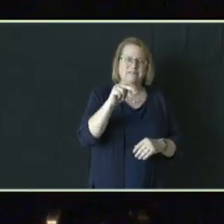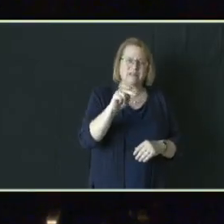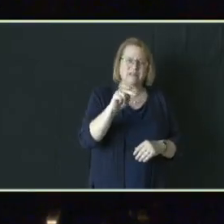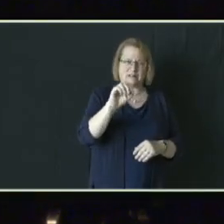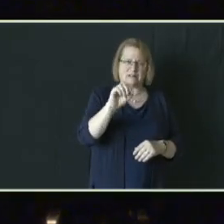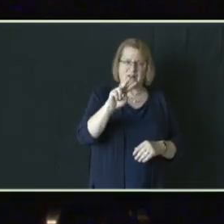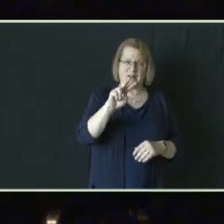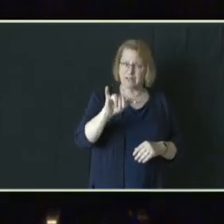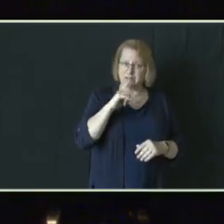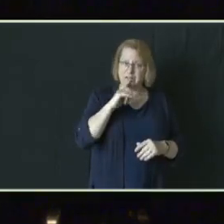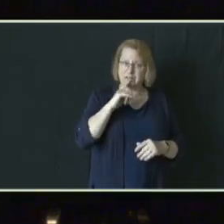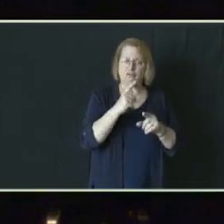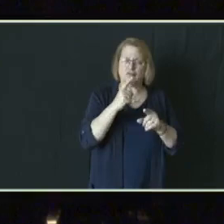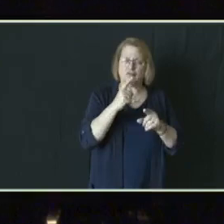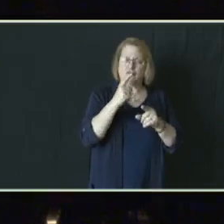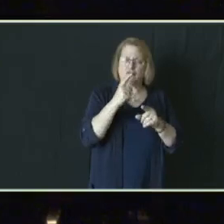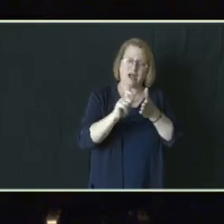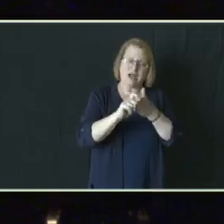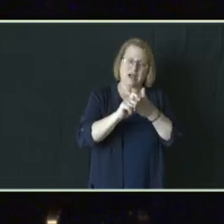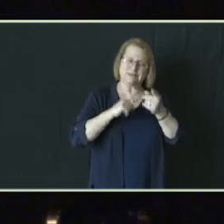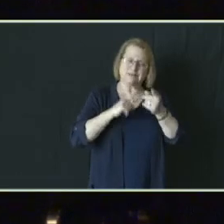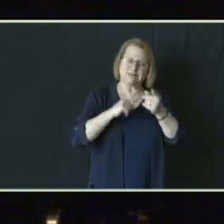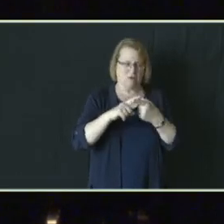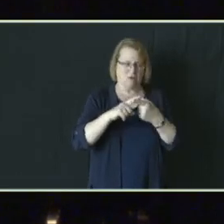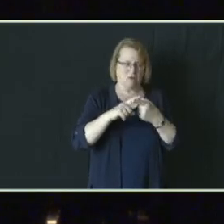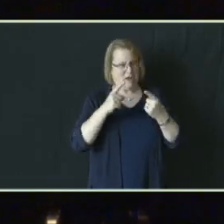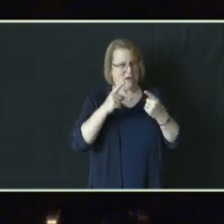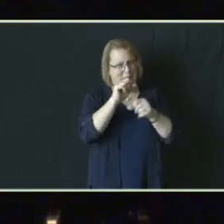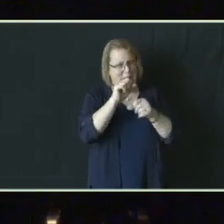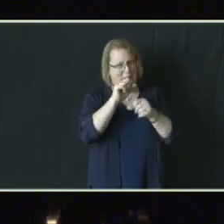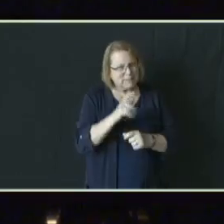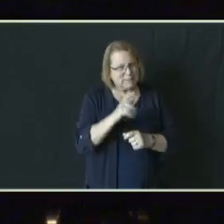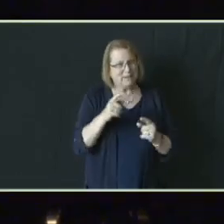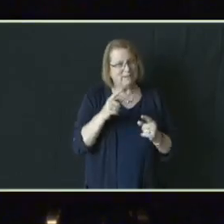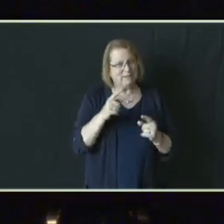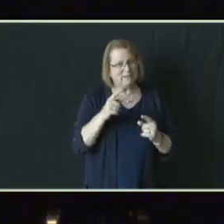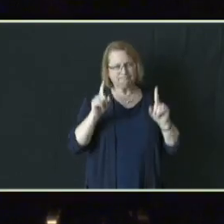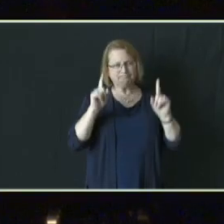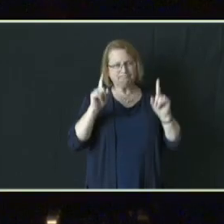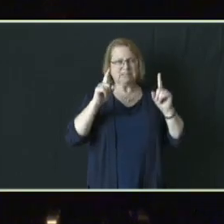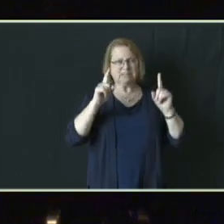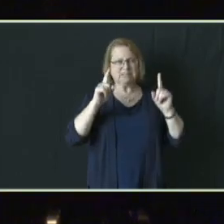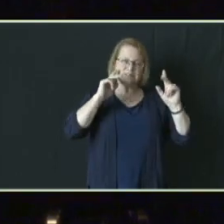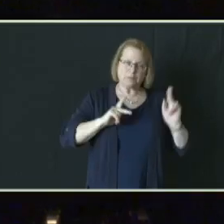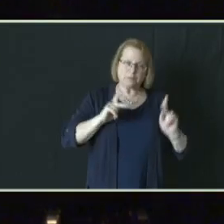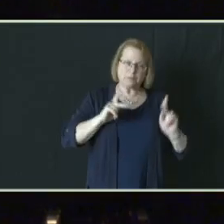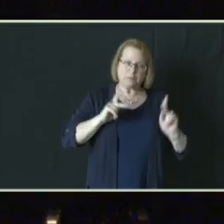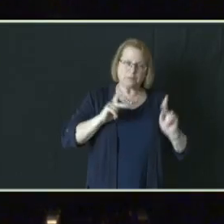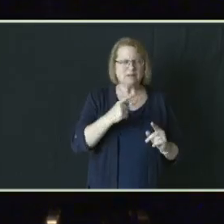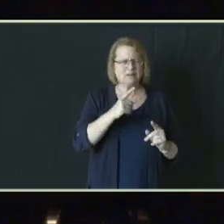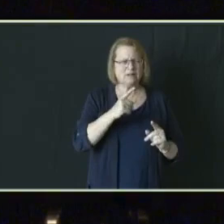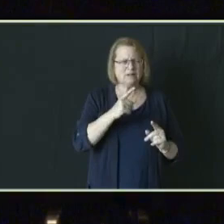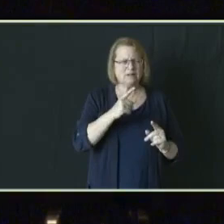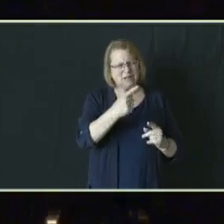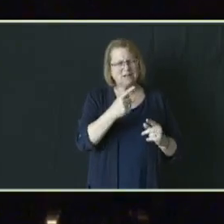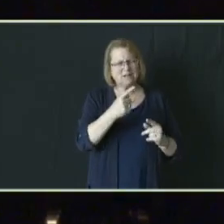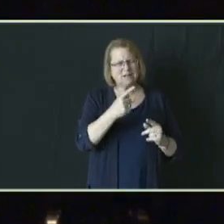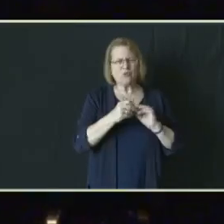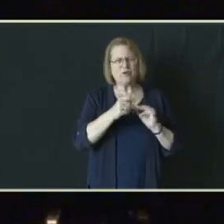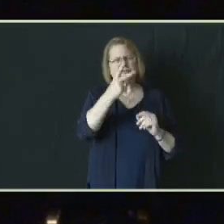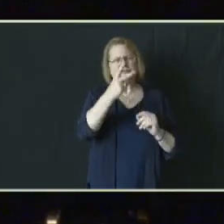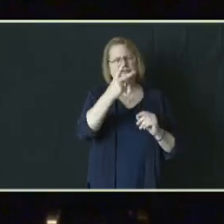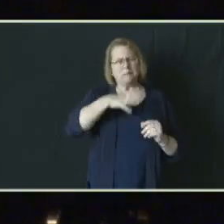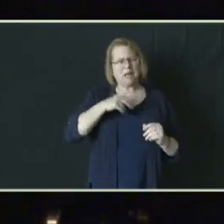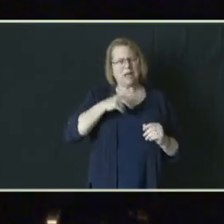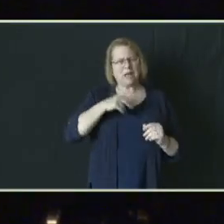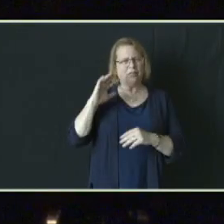habits of highly effective people, and he tells a story about 2 men sawing wood. The first man works